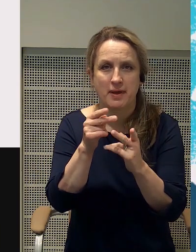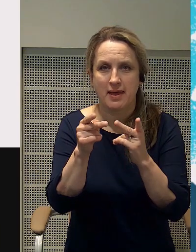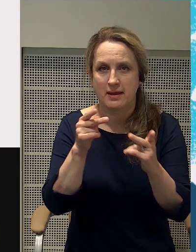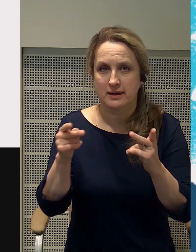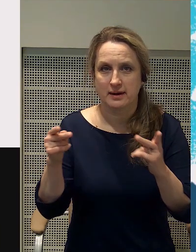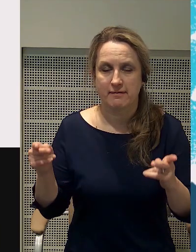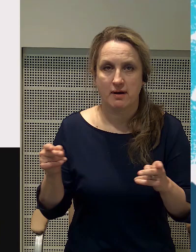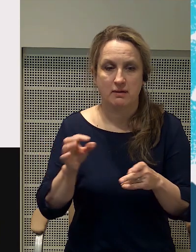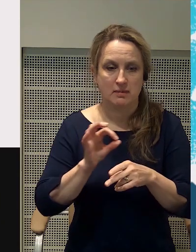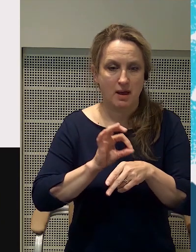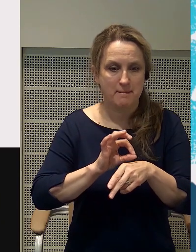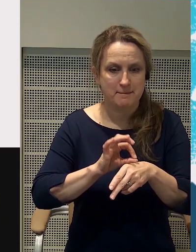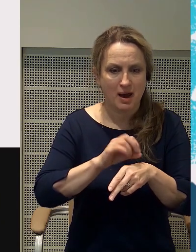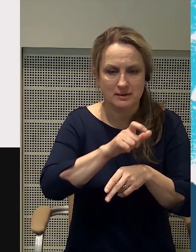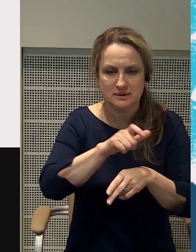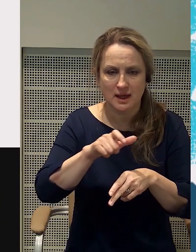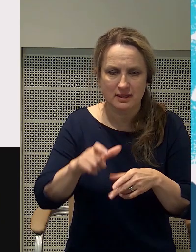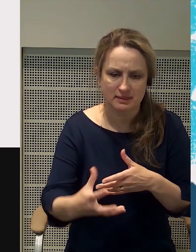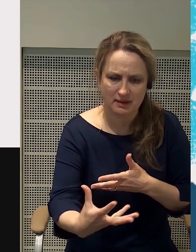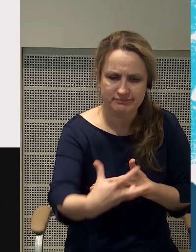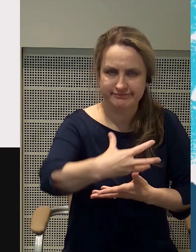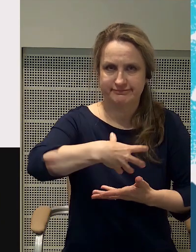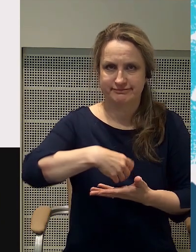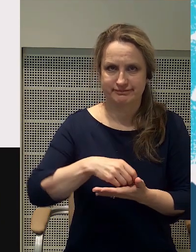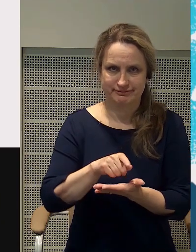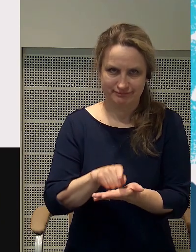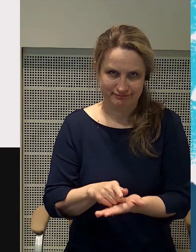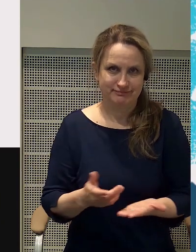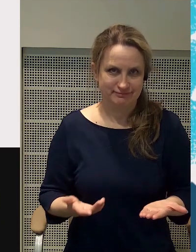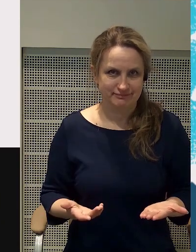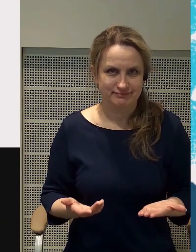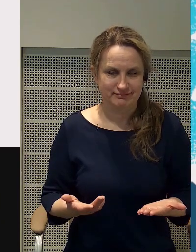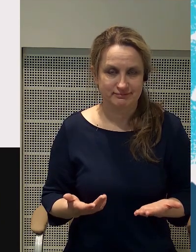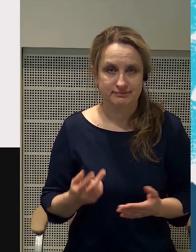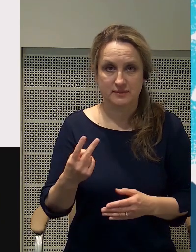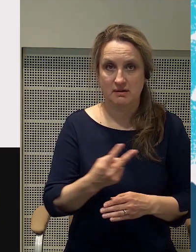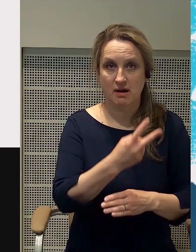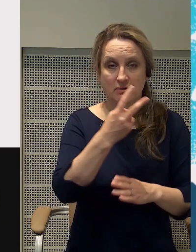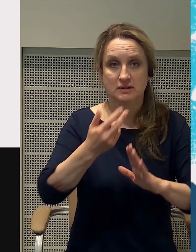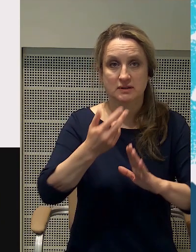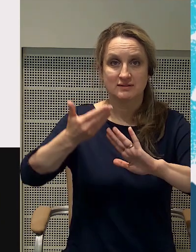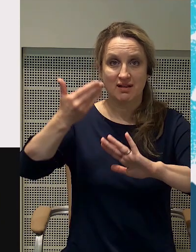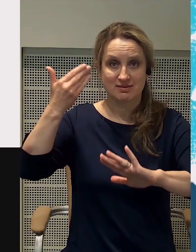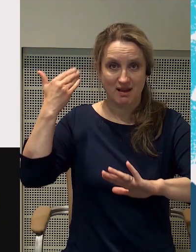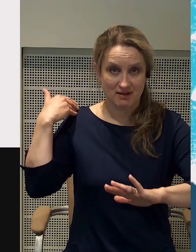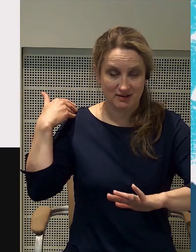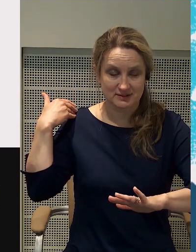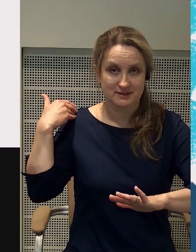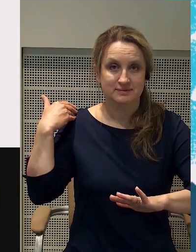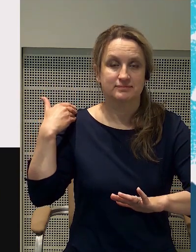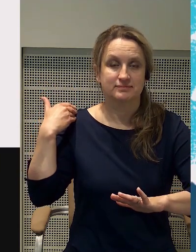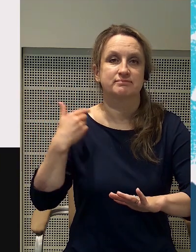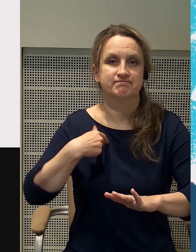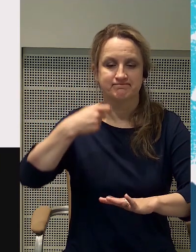have co-founded Humanized Solutions to make possible the integration and engagement of patient advocacy